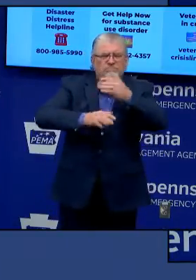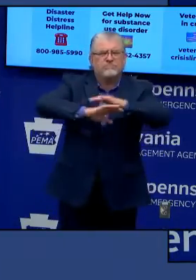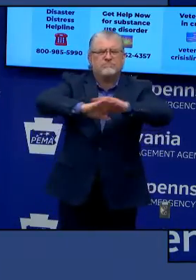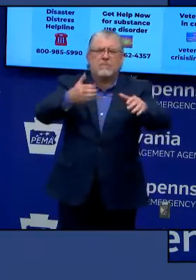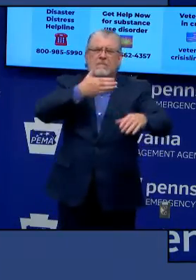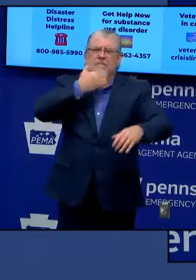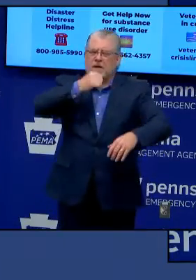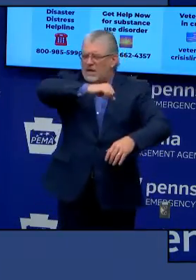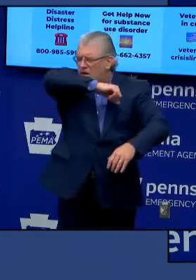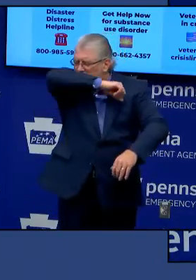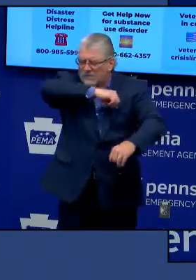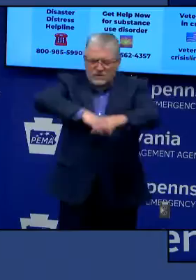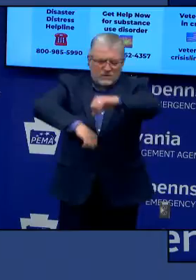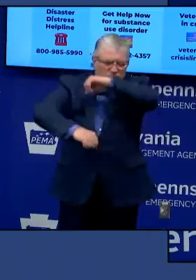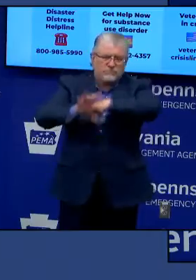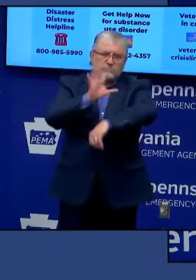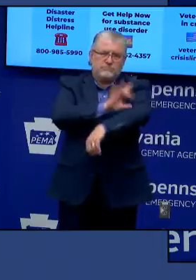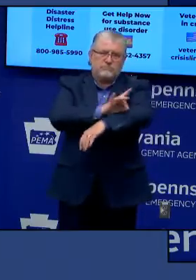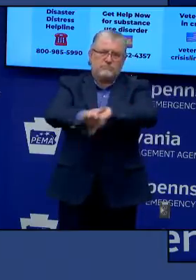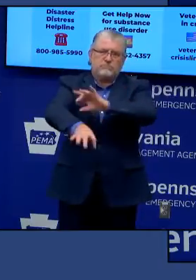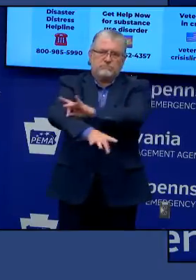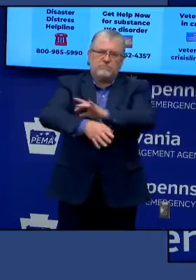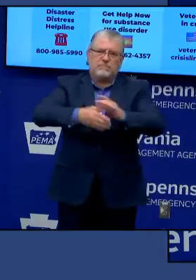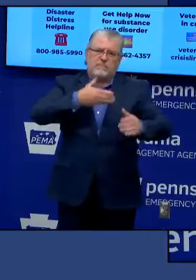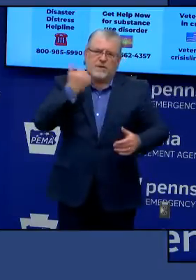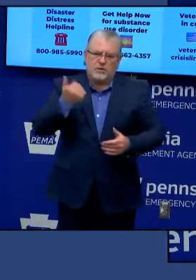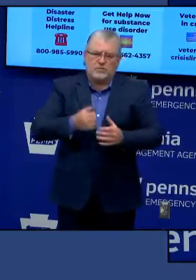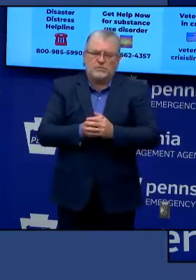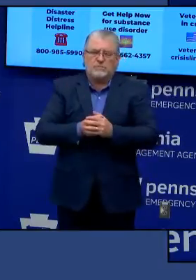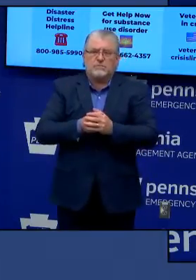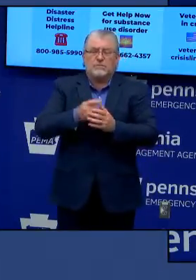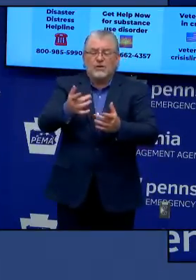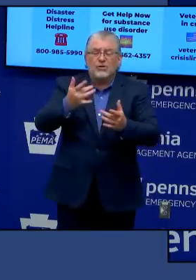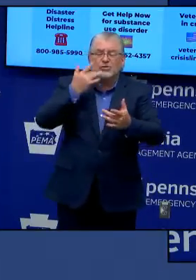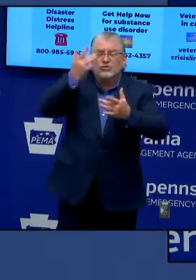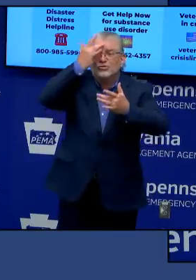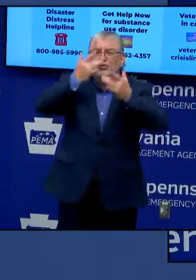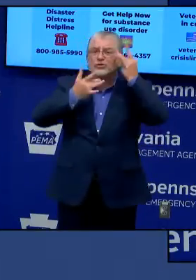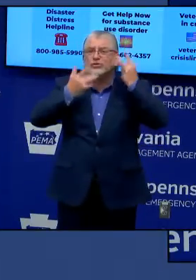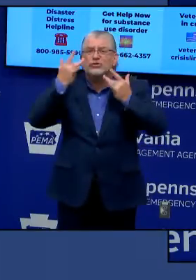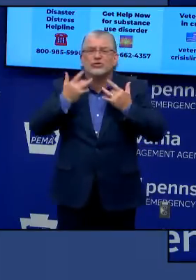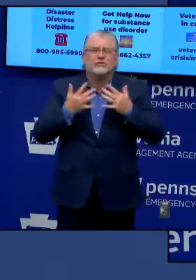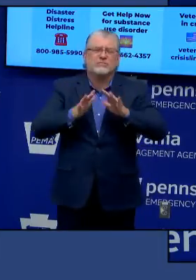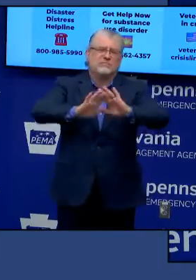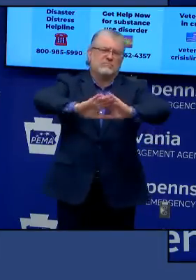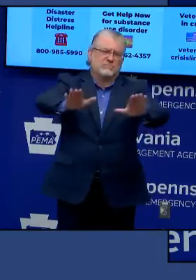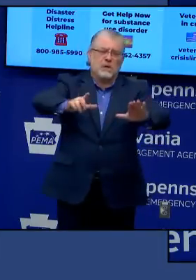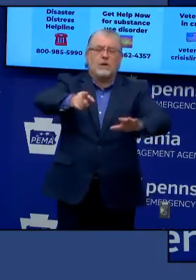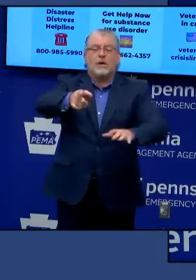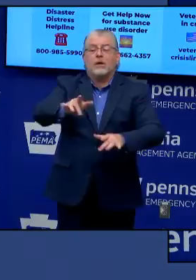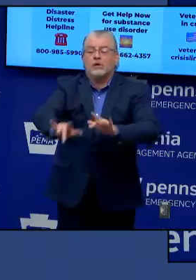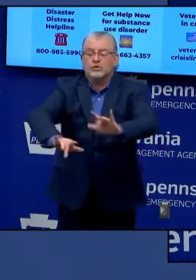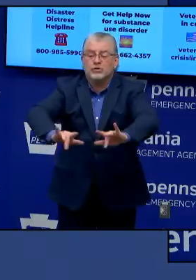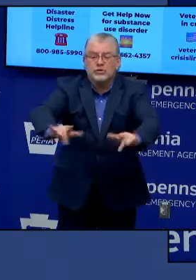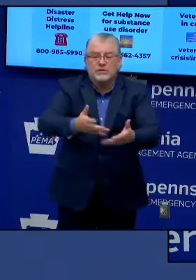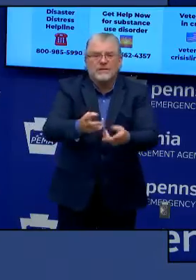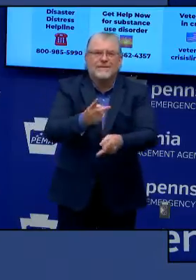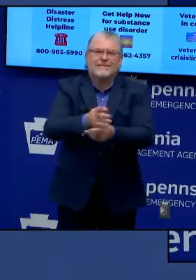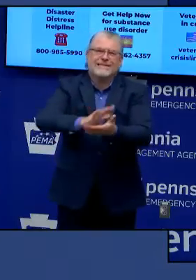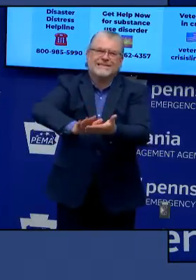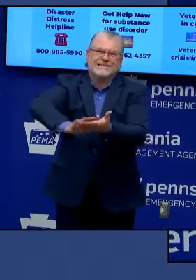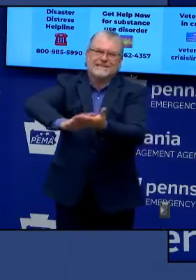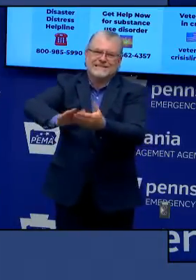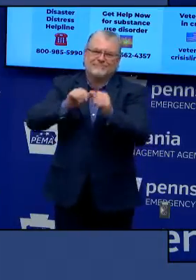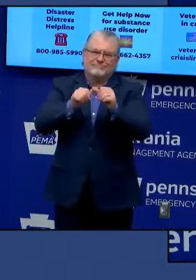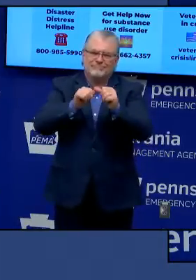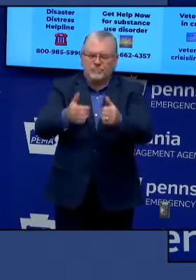hands. And try not to touch your face, especially after touching a surface. Clean surfaces frequently. And if you